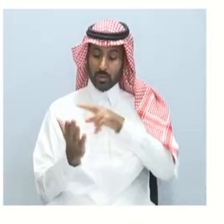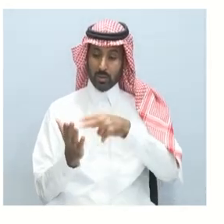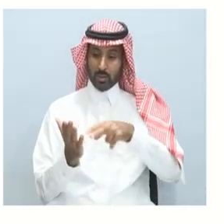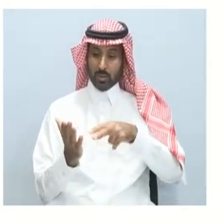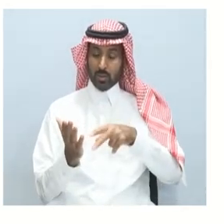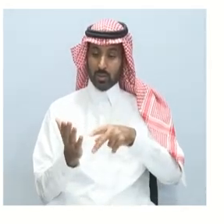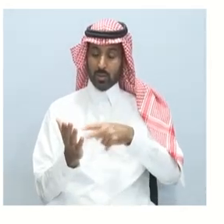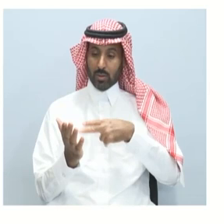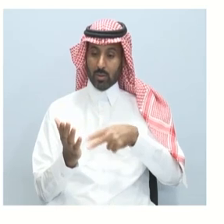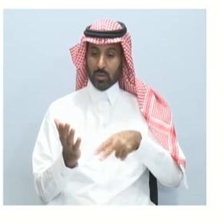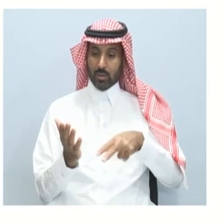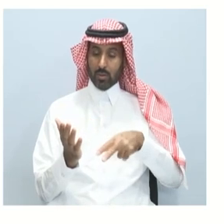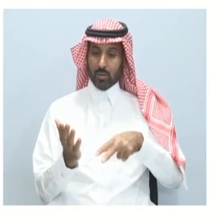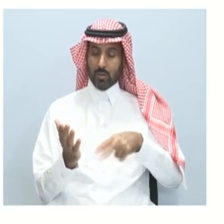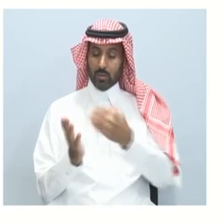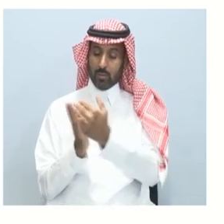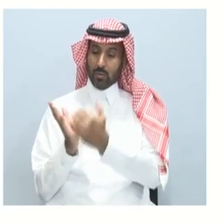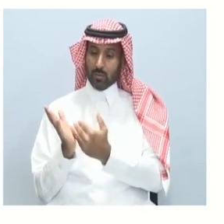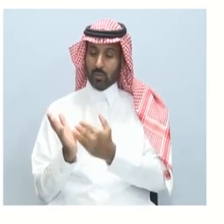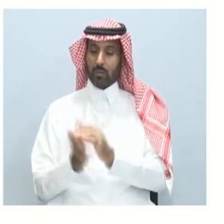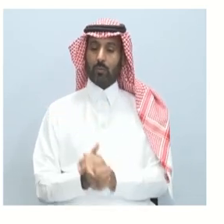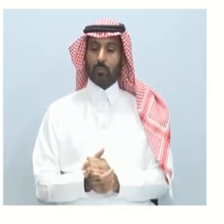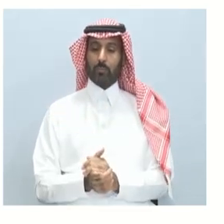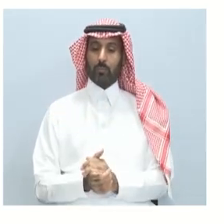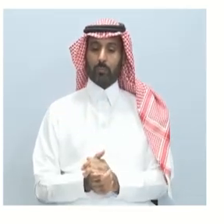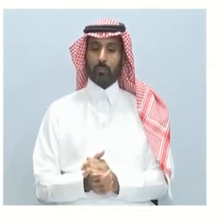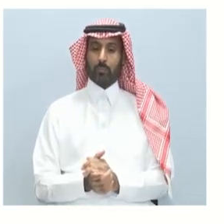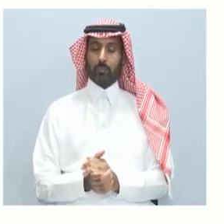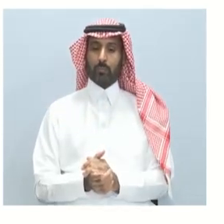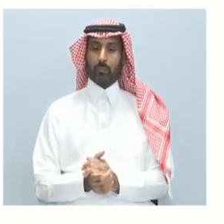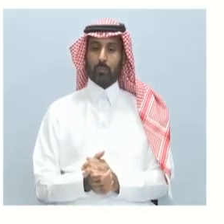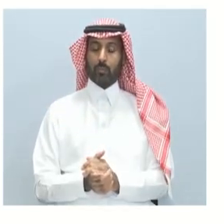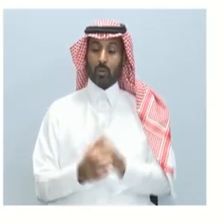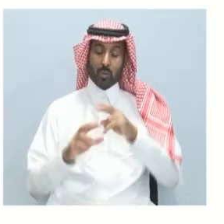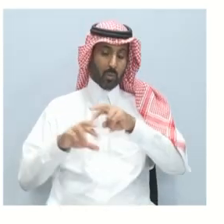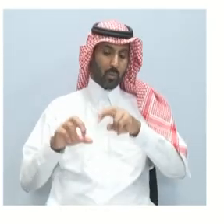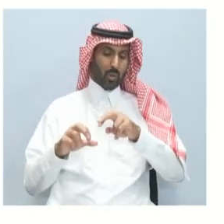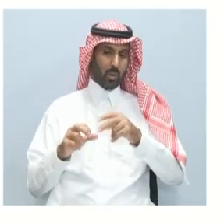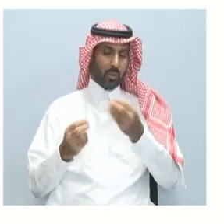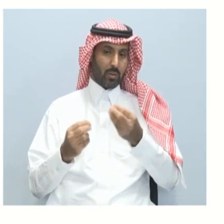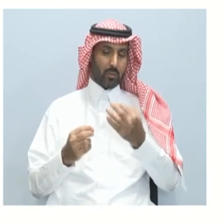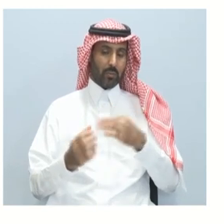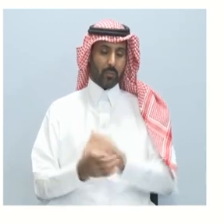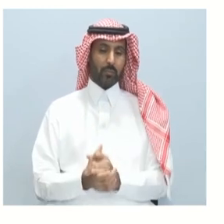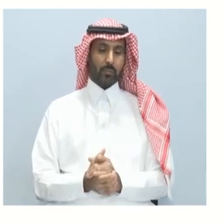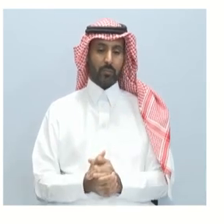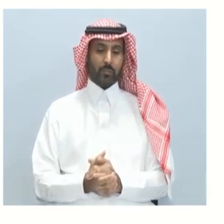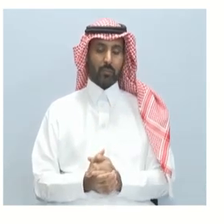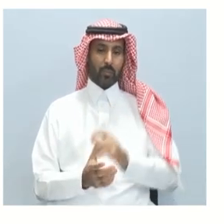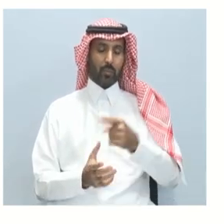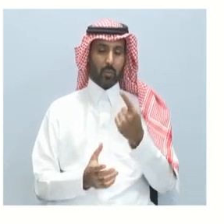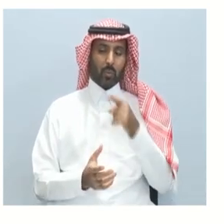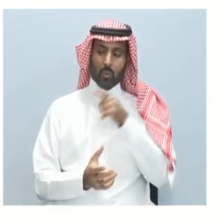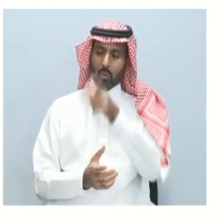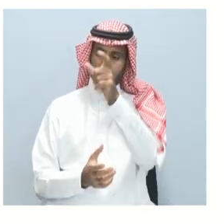on page 14. You have a text or complete text here, and you are going to find out something. Number one, who